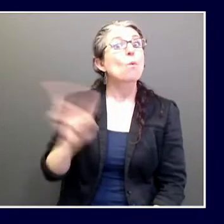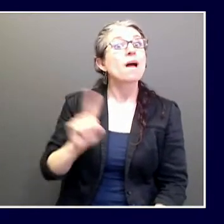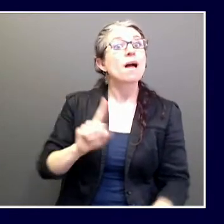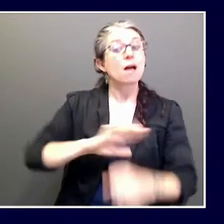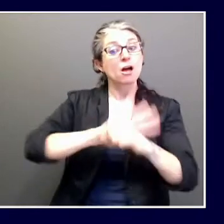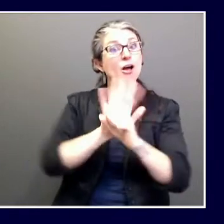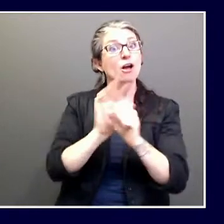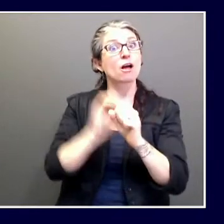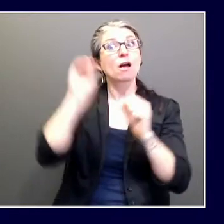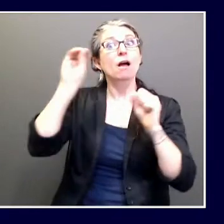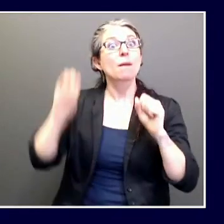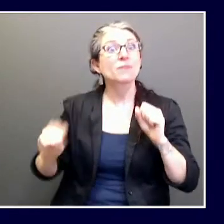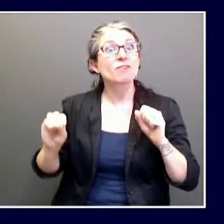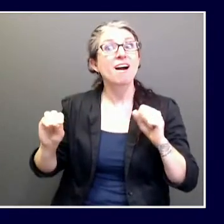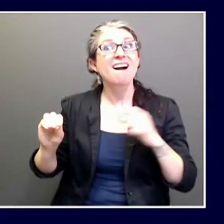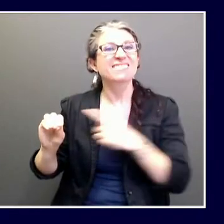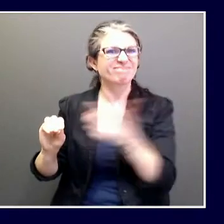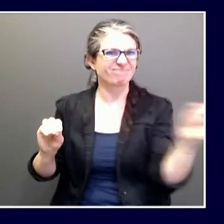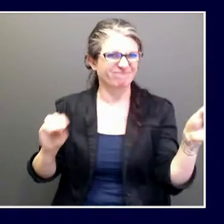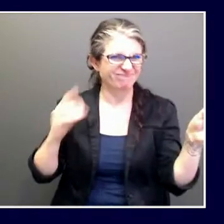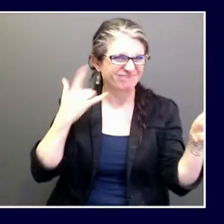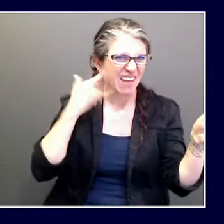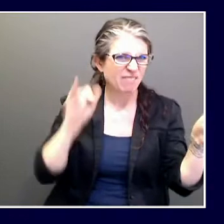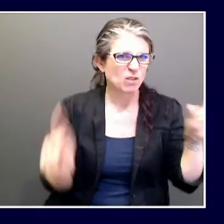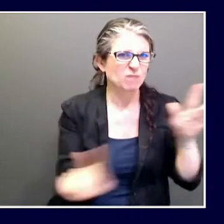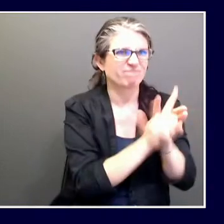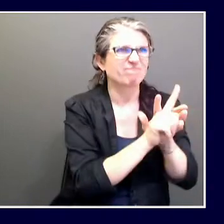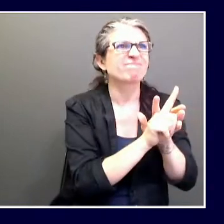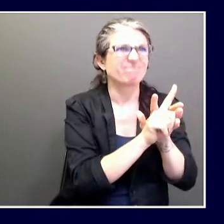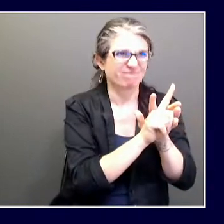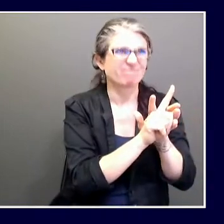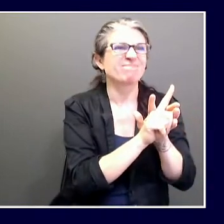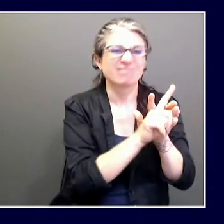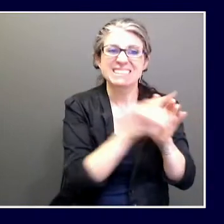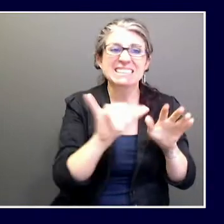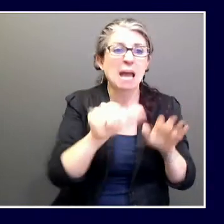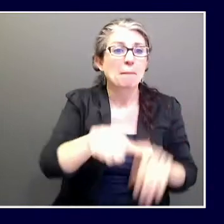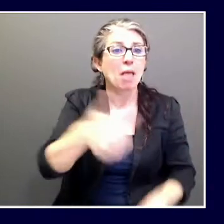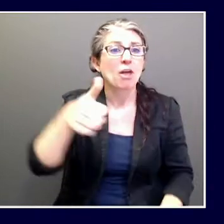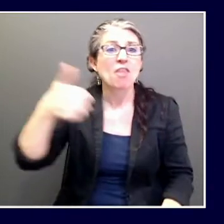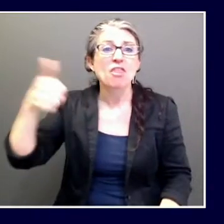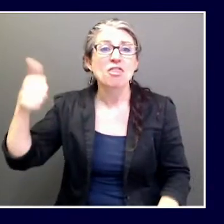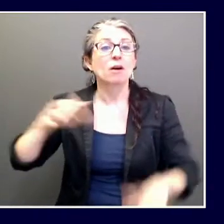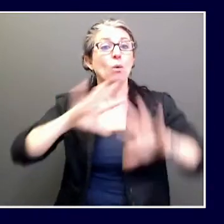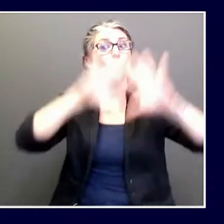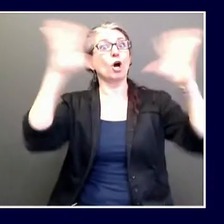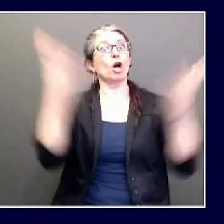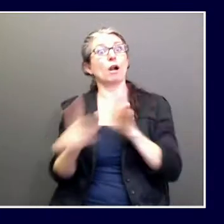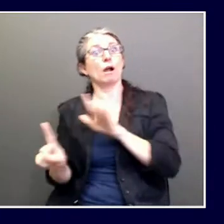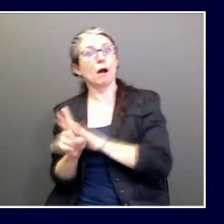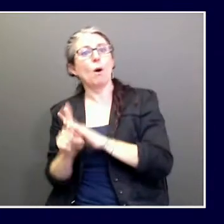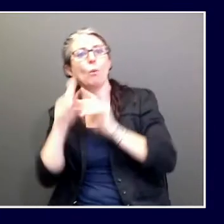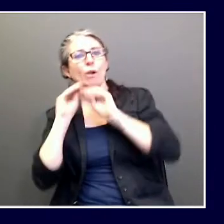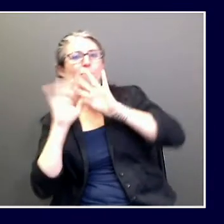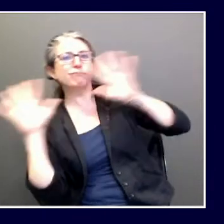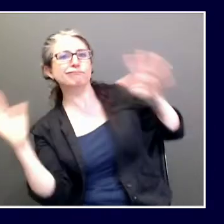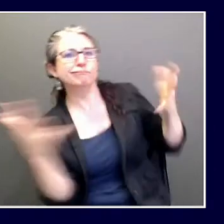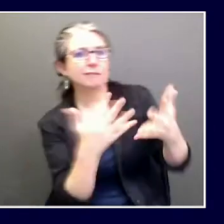prior variants, it's a matter of time before Omicron arrives here in Maine. What I